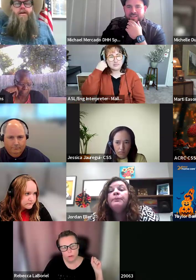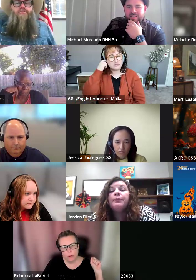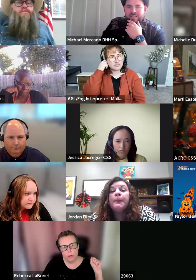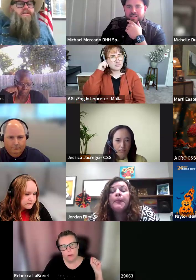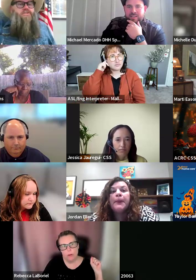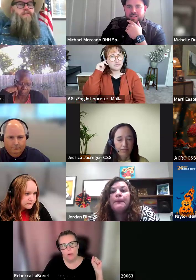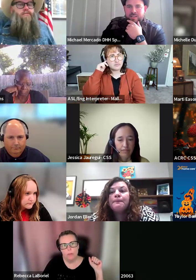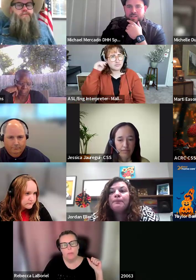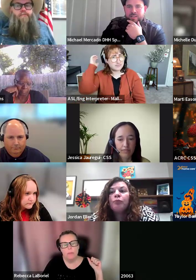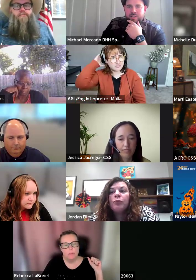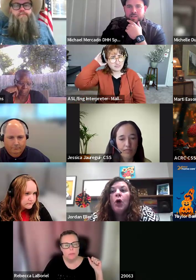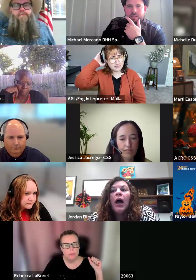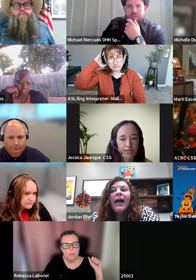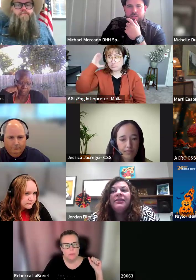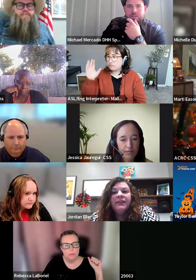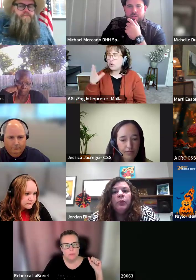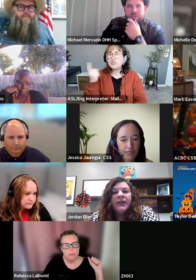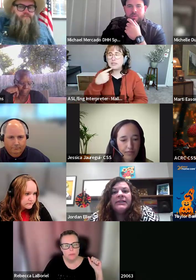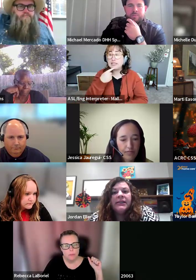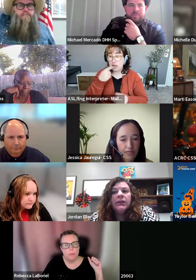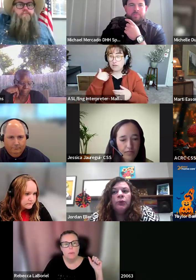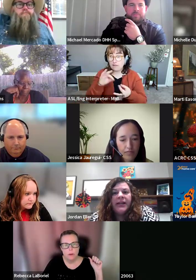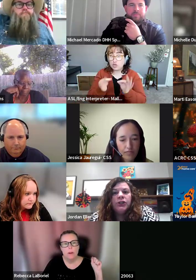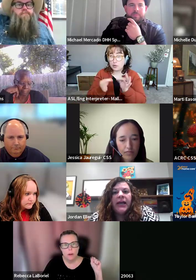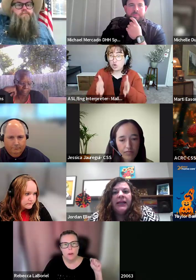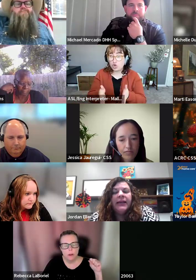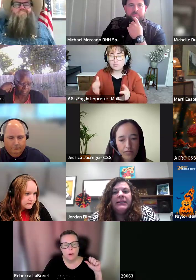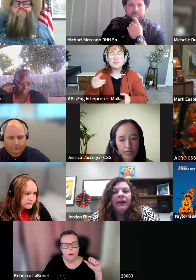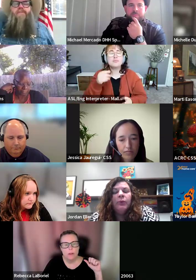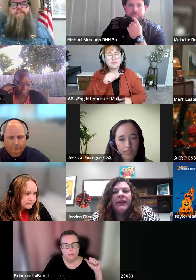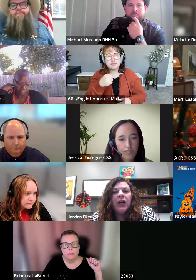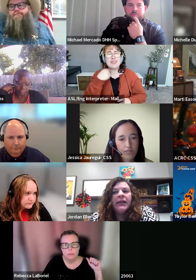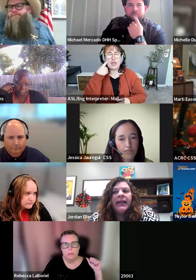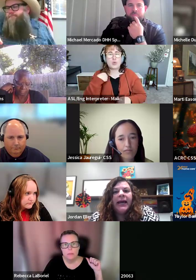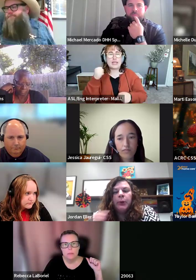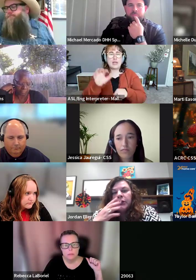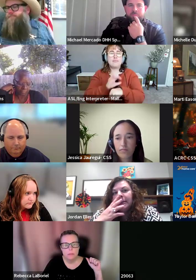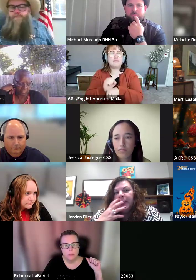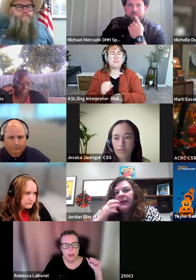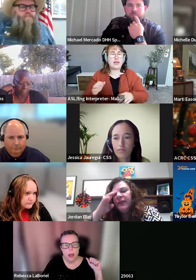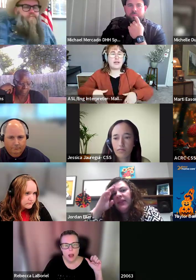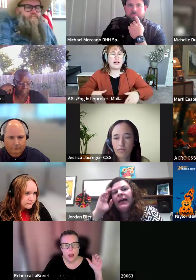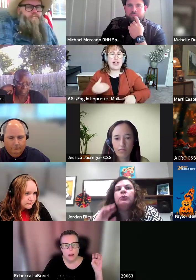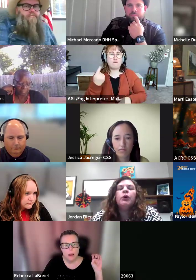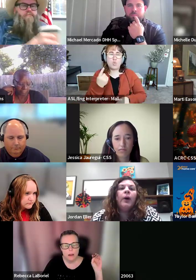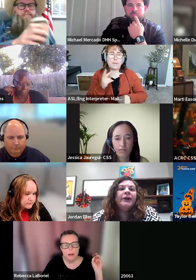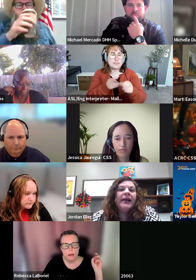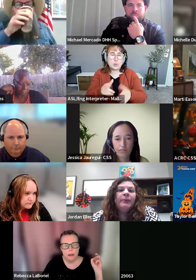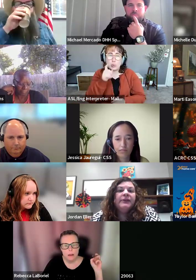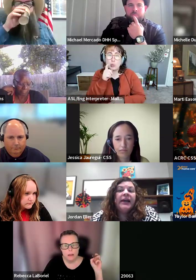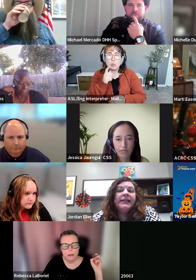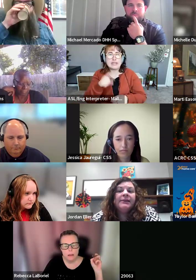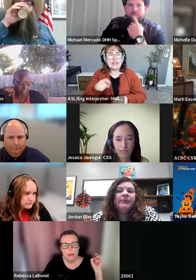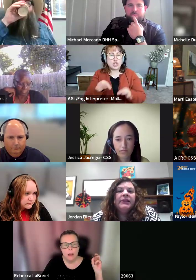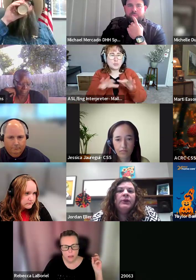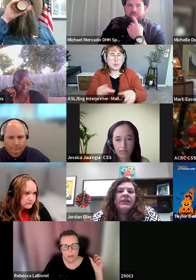Just is there interpretation available? I think that we could still arrange that. We Yeah. have not yet had a participant that required